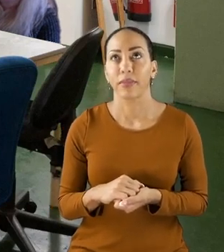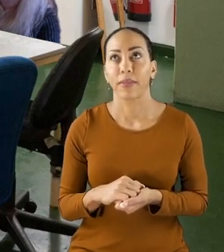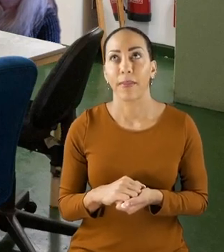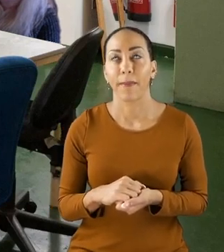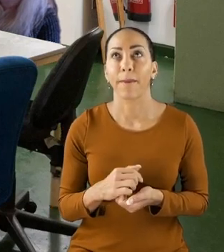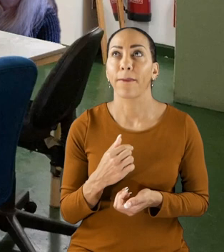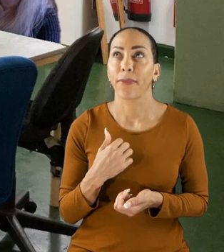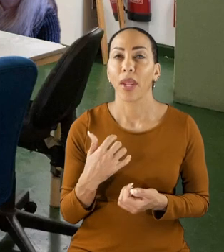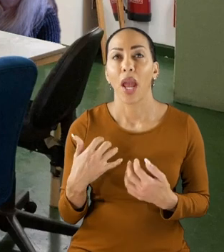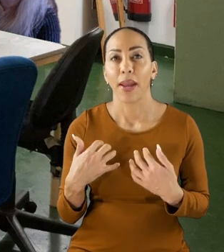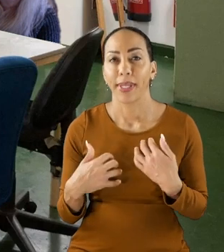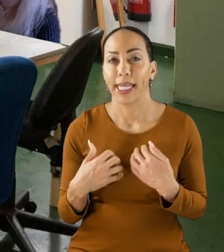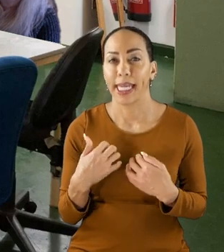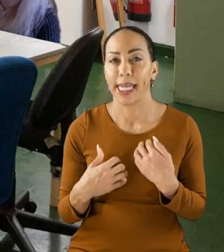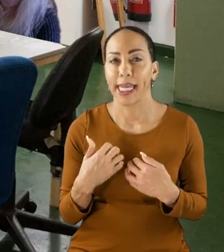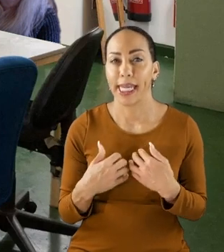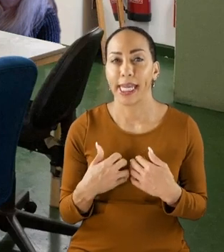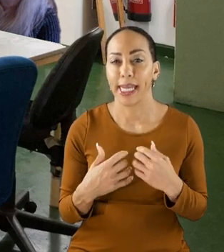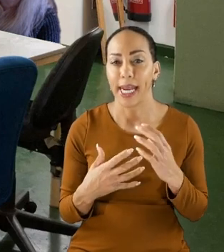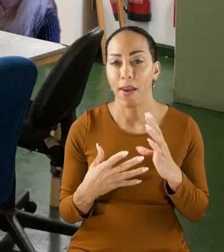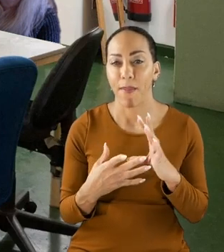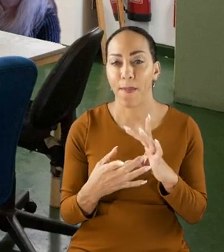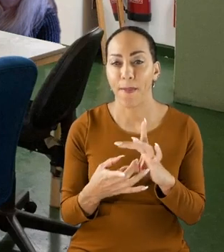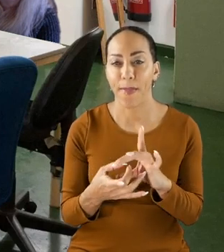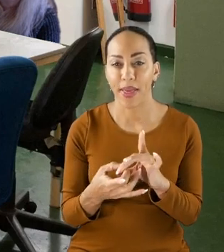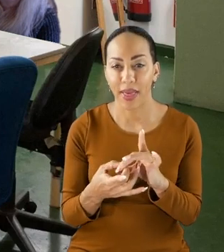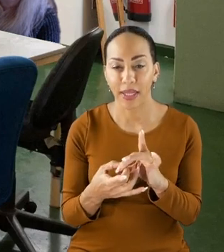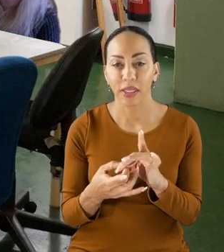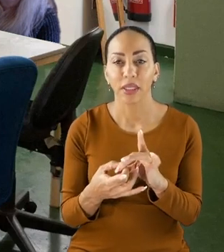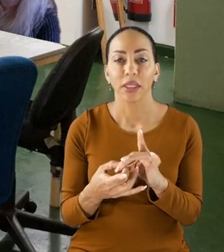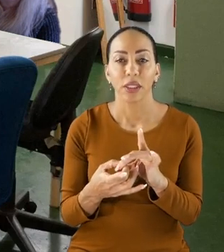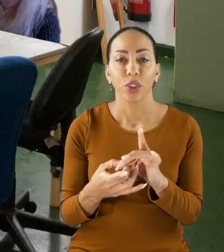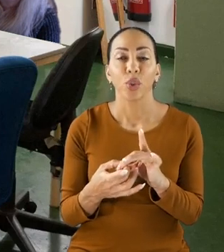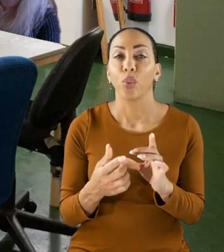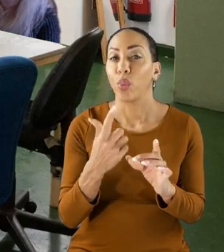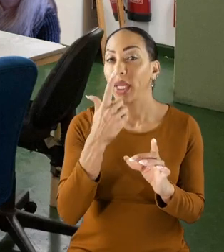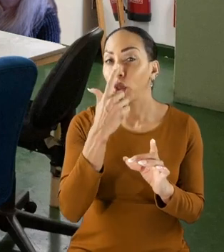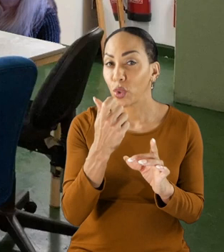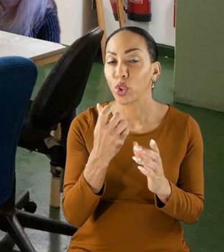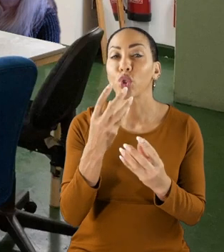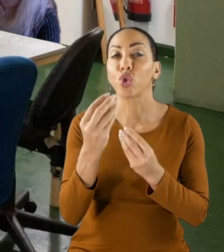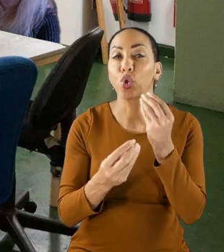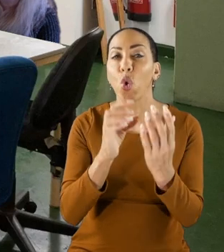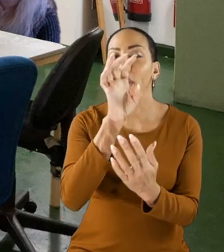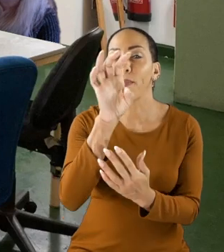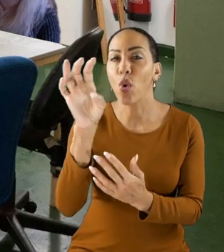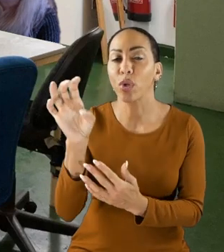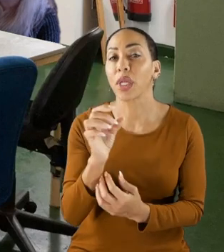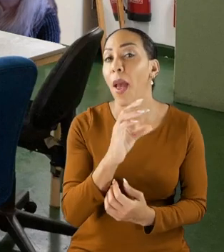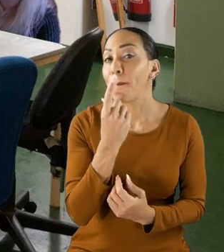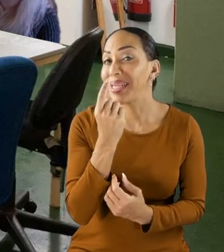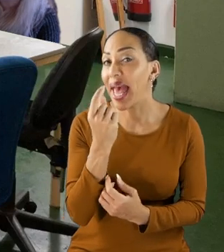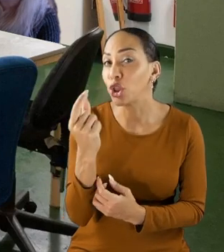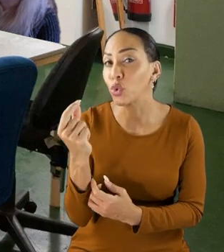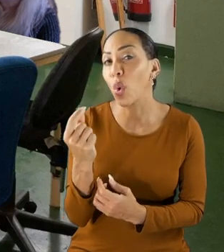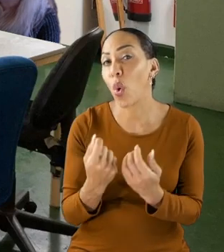what I'm really keen to do with regard to that is to start storyboarding what it could be like.